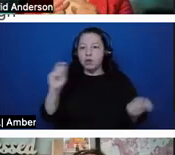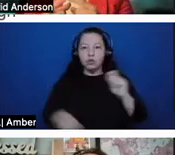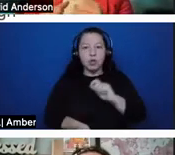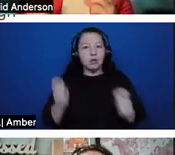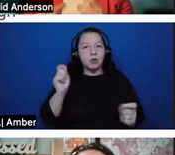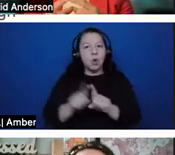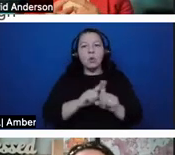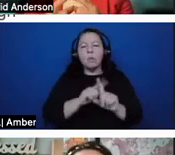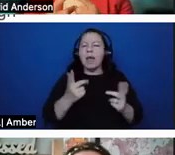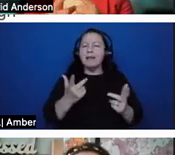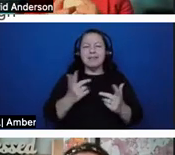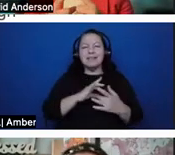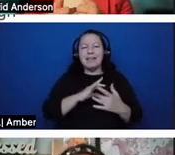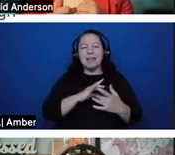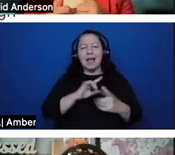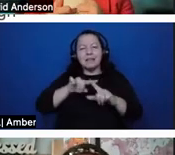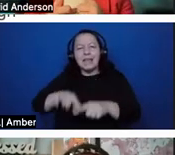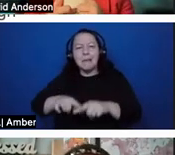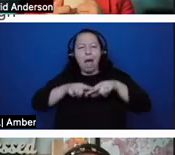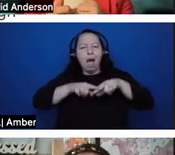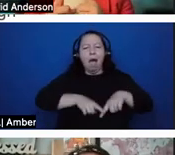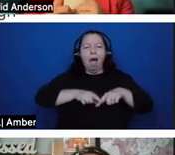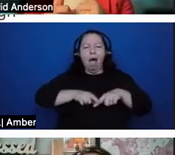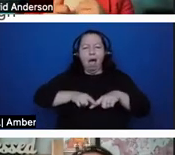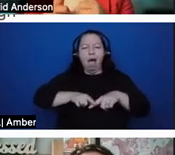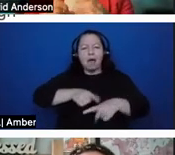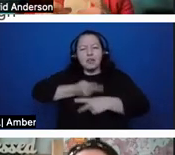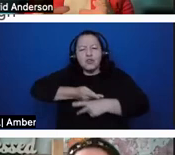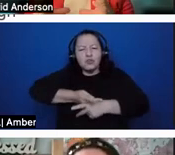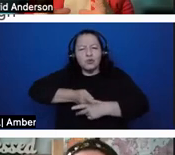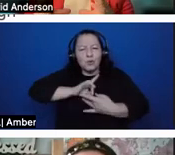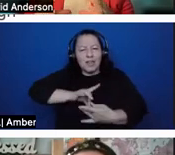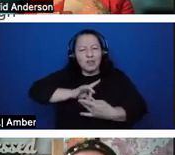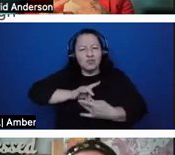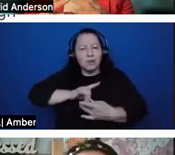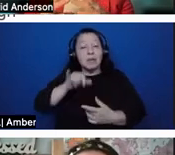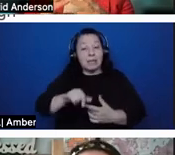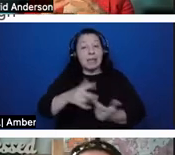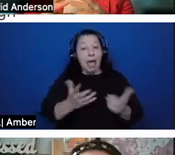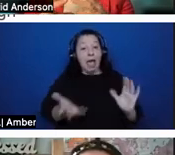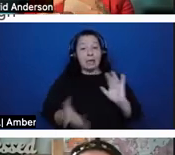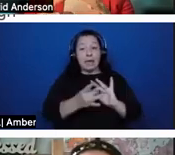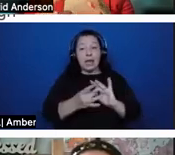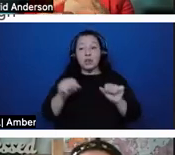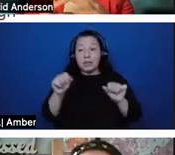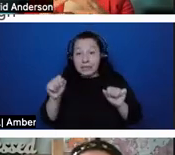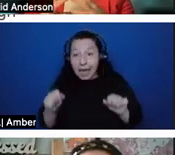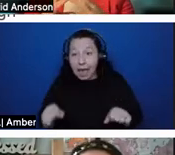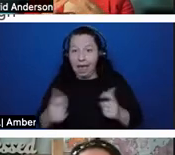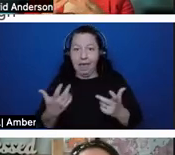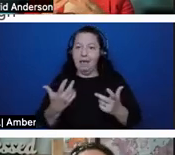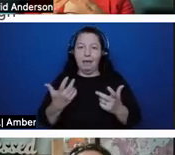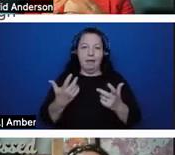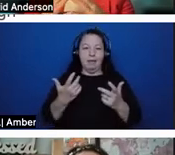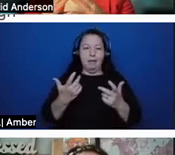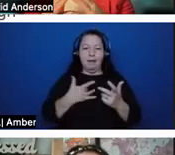symbiotic, nurturing relationship, and that connection can be as vibrant as